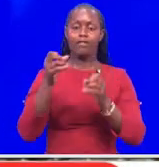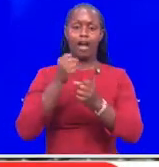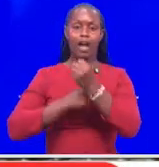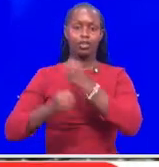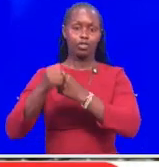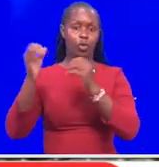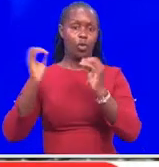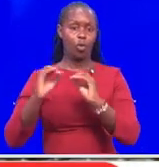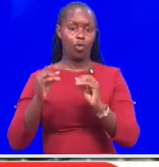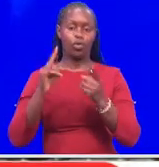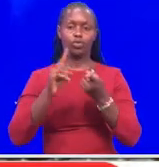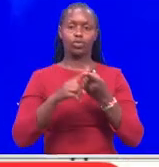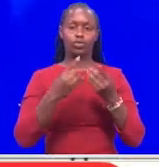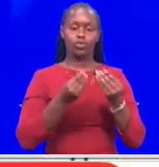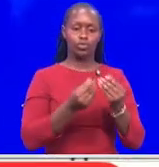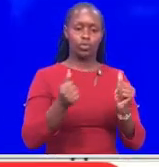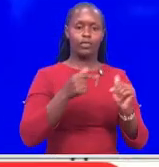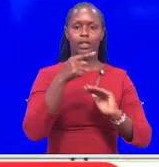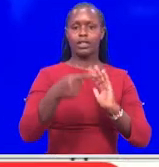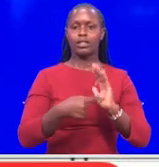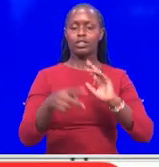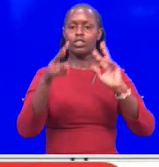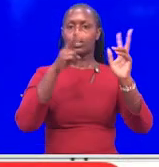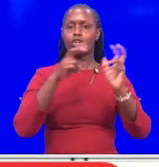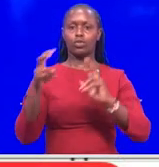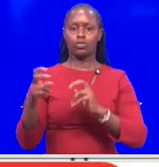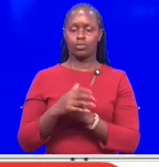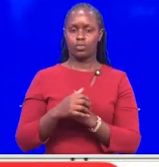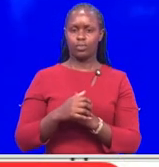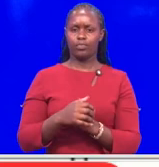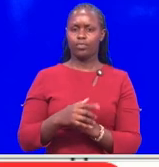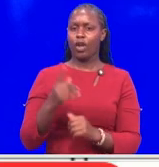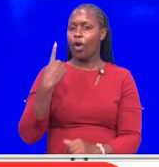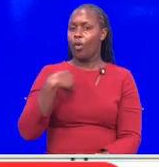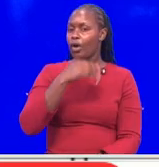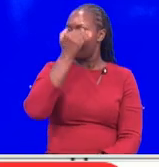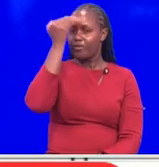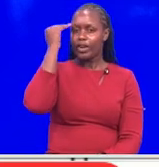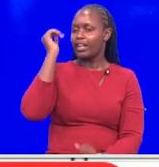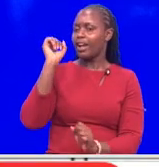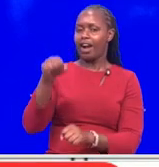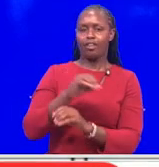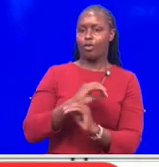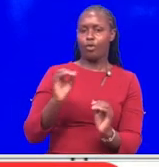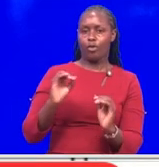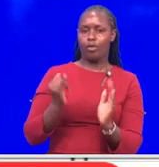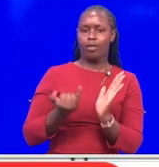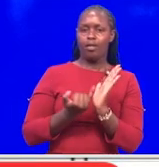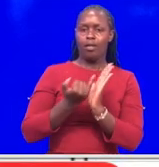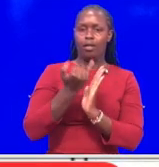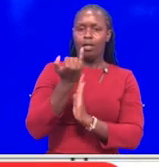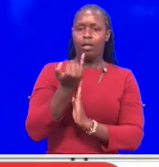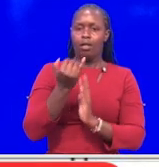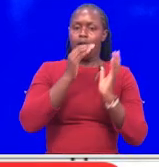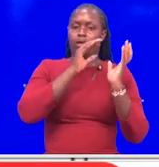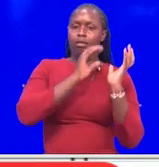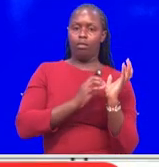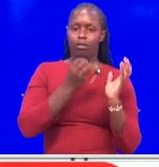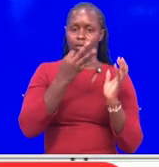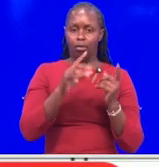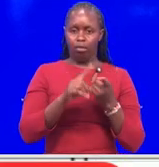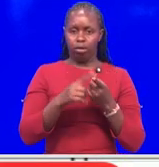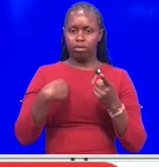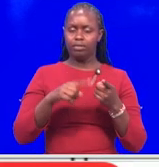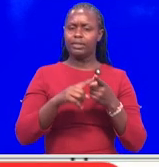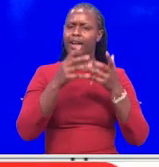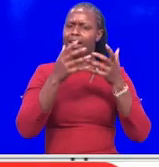address the looming crisis. We also cannot forget the burden, increasing burden of obesity, plus